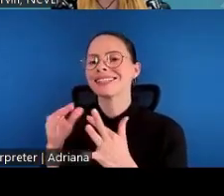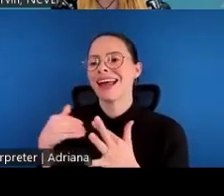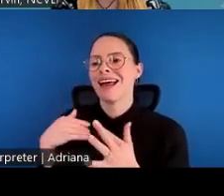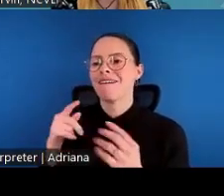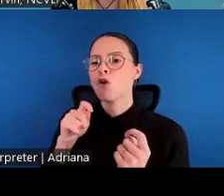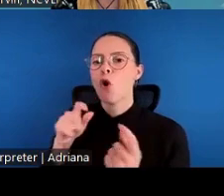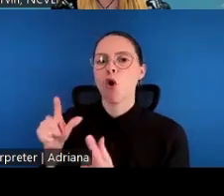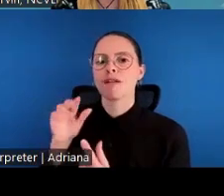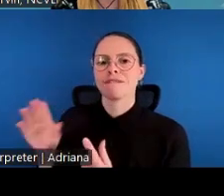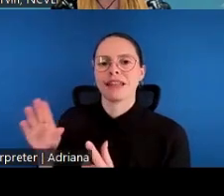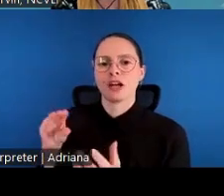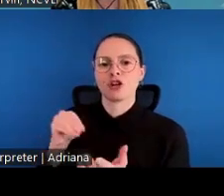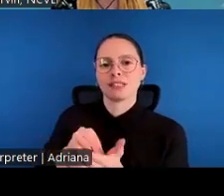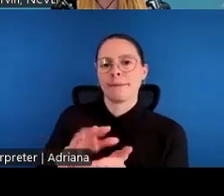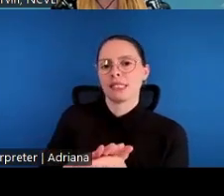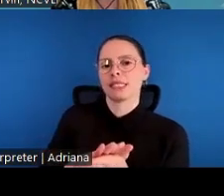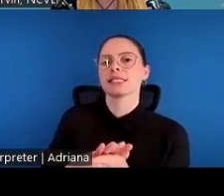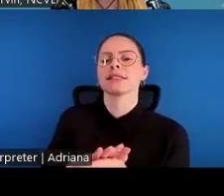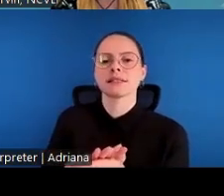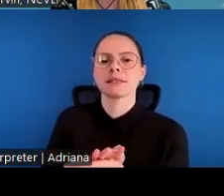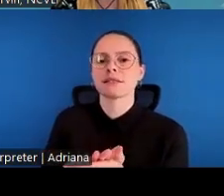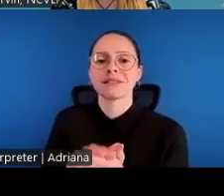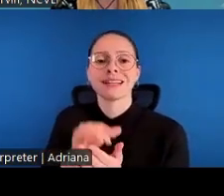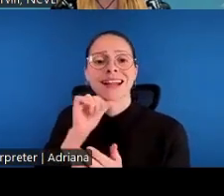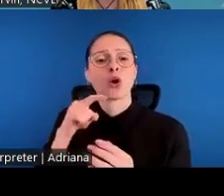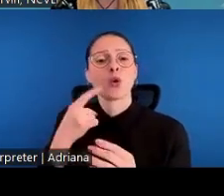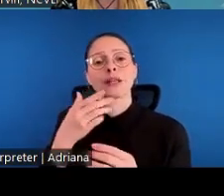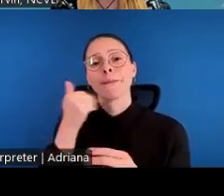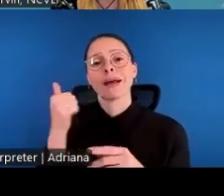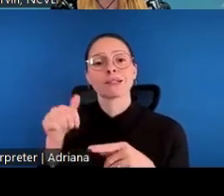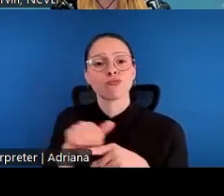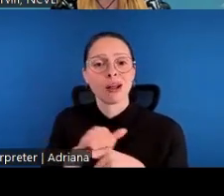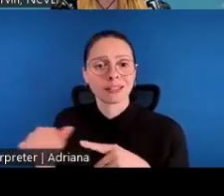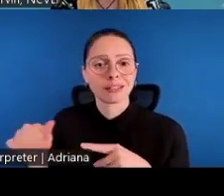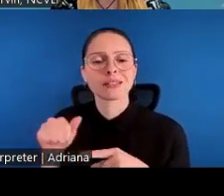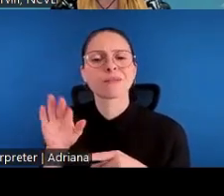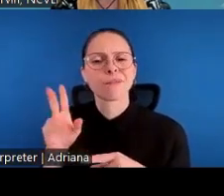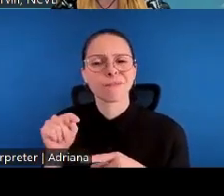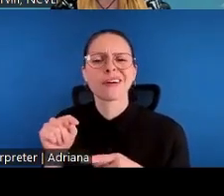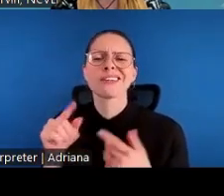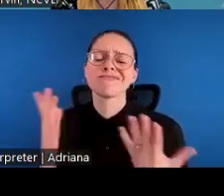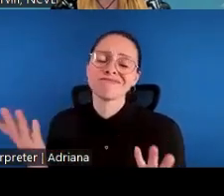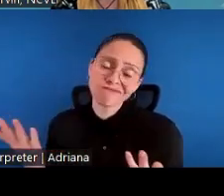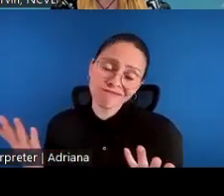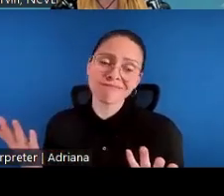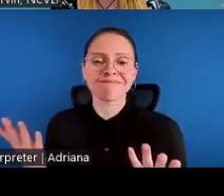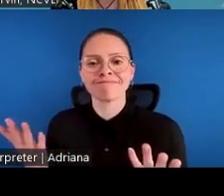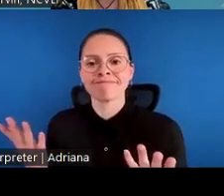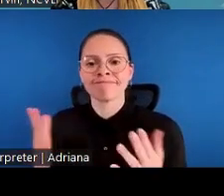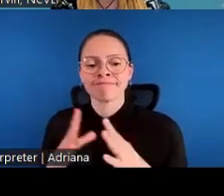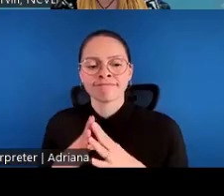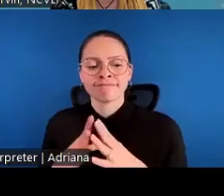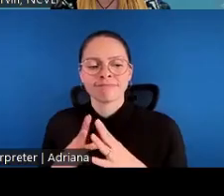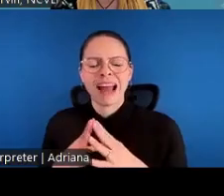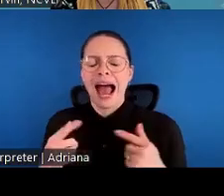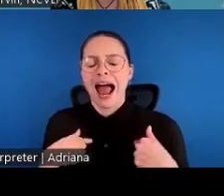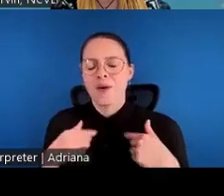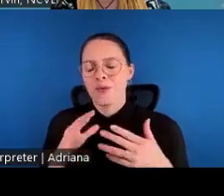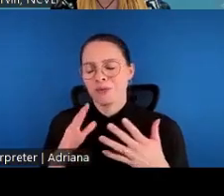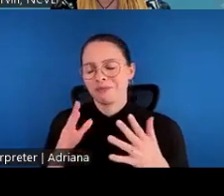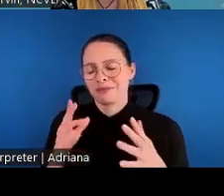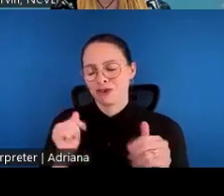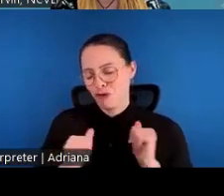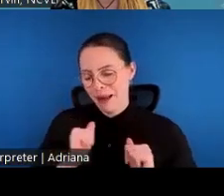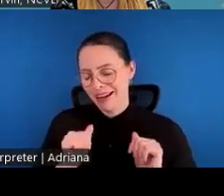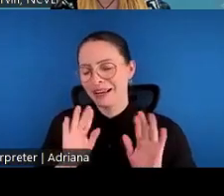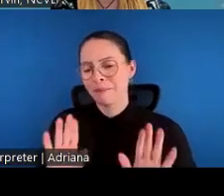I view that as not just a best practice, but it's borderline. Well, let me not get too dramatic. It is not a good